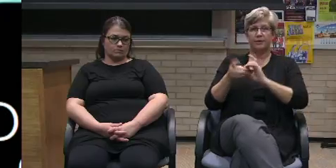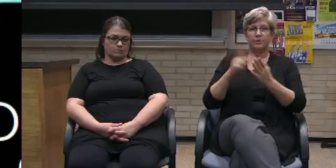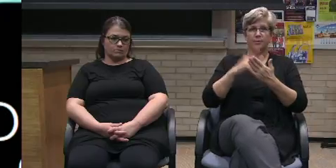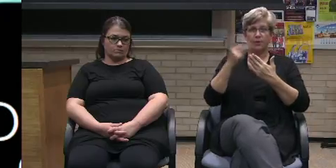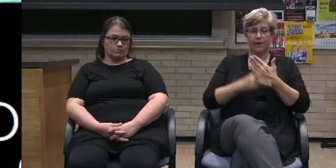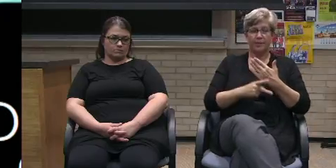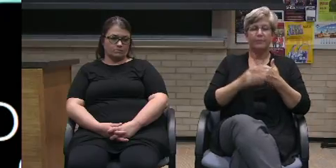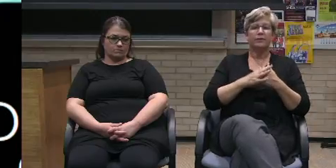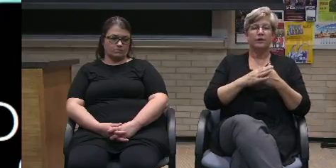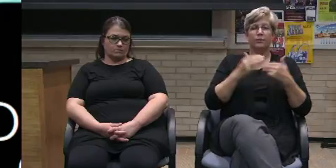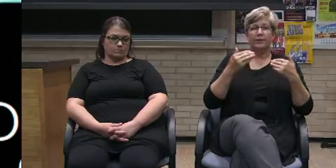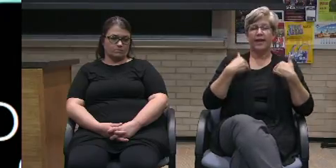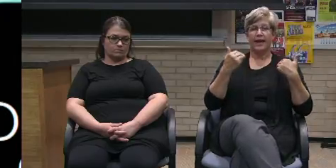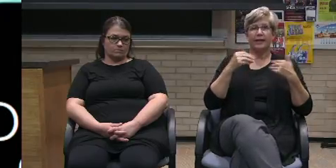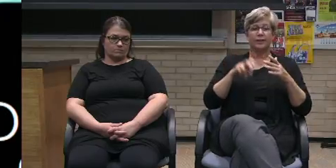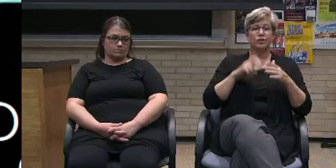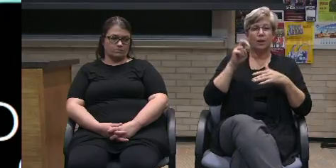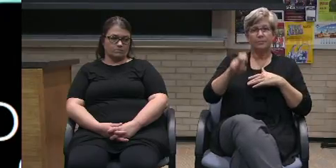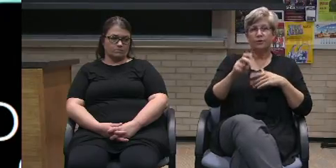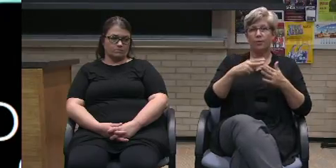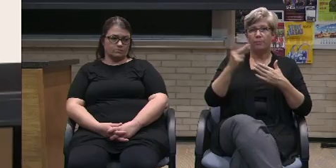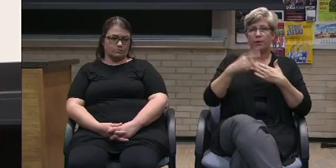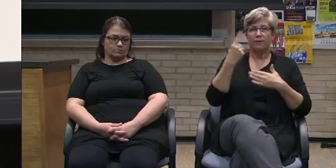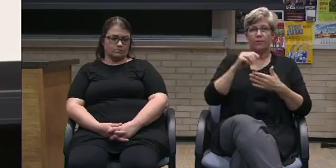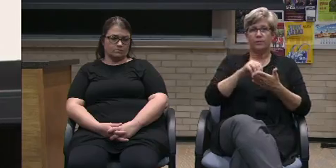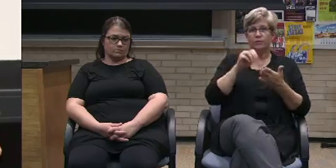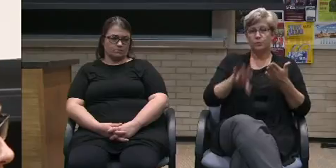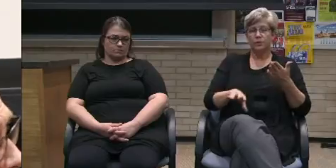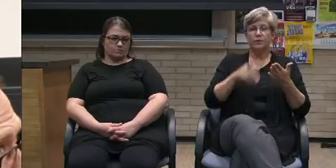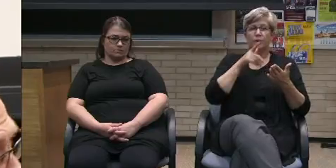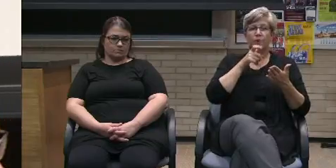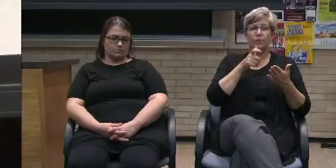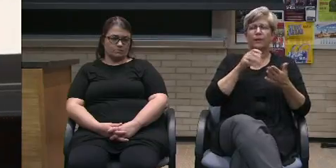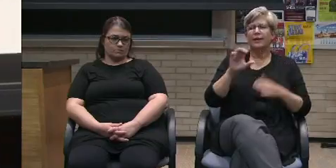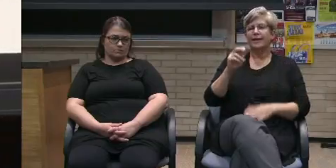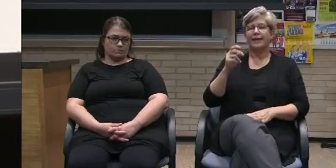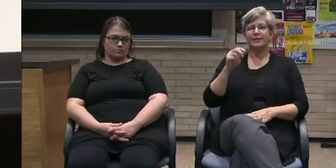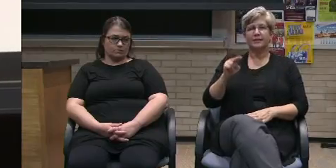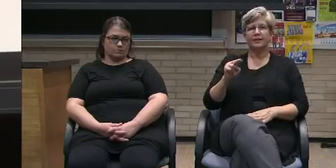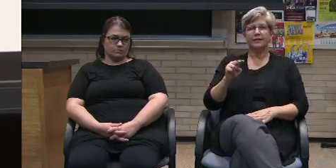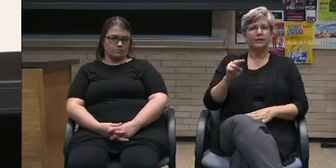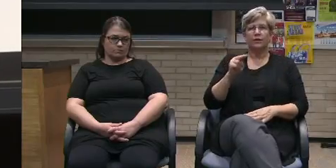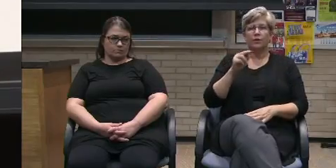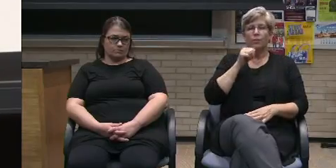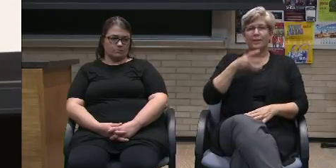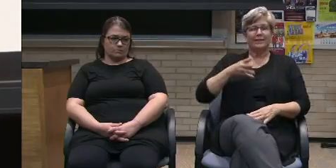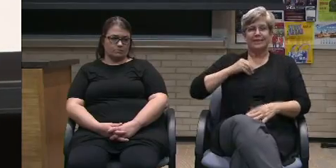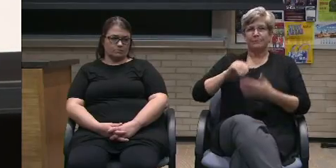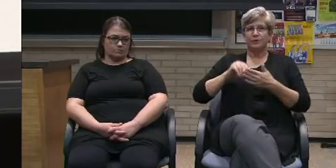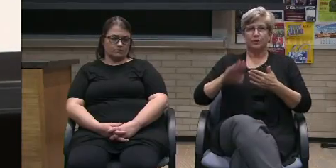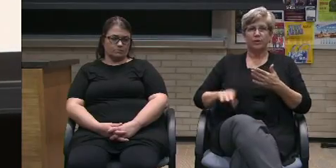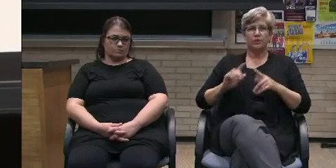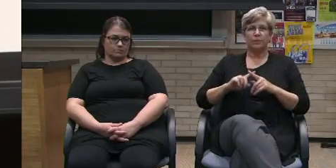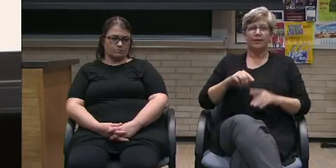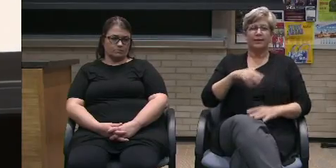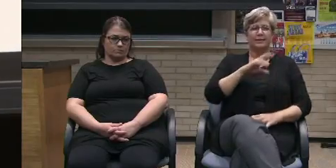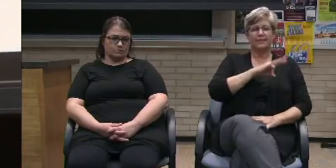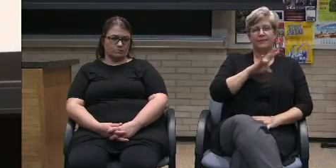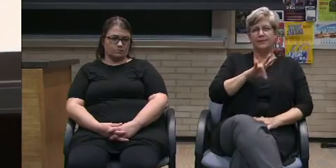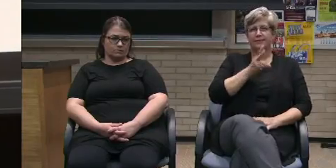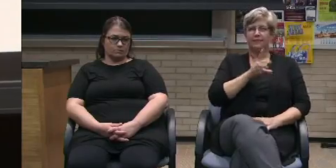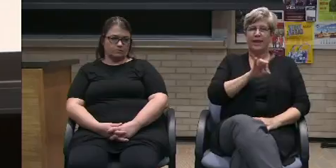TRIO. We have a Jumpstart program for students who, Canton would accept students with a 77 or 78 high school GPA. That's kind of what